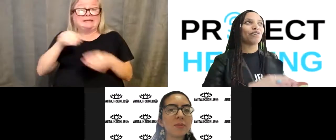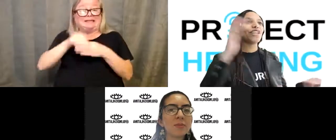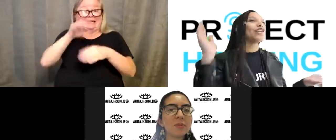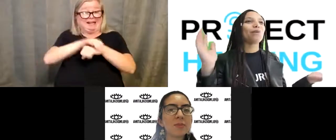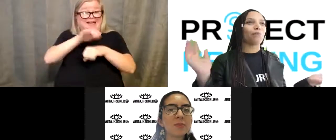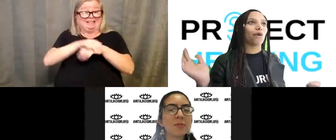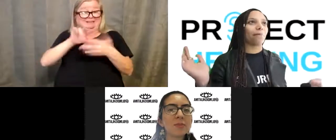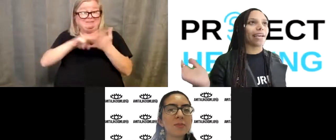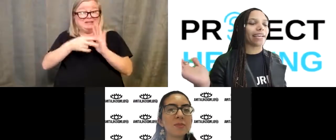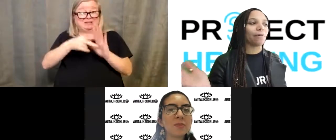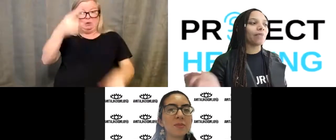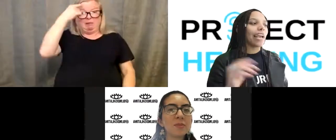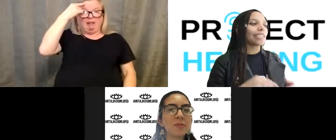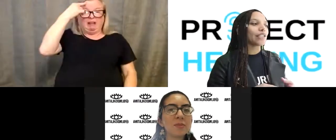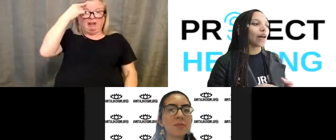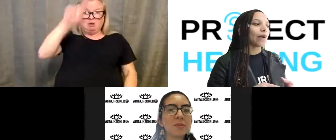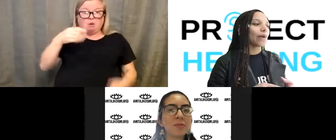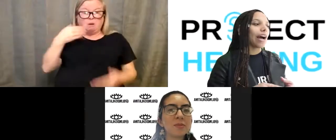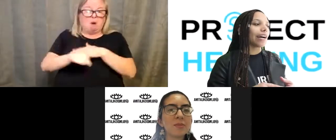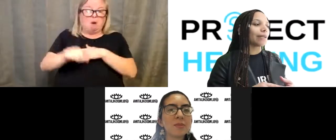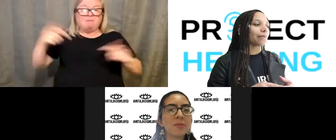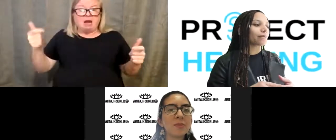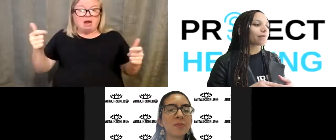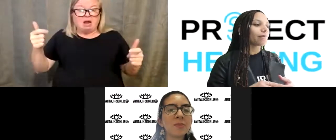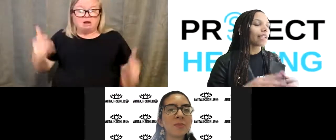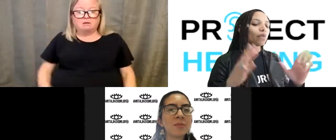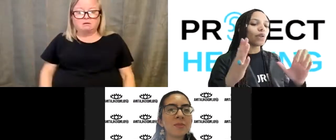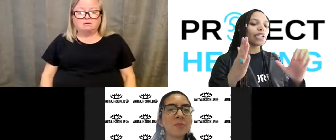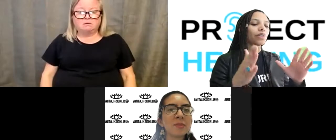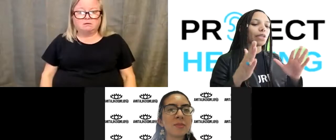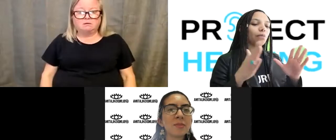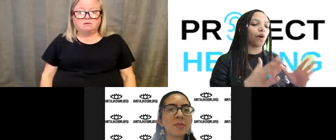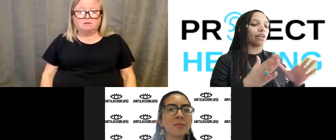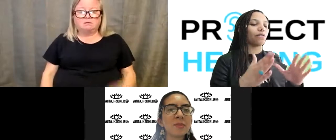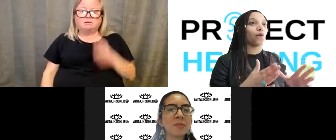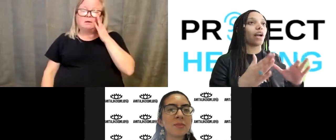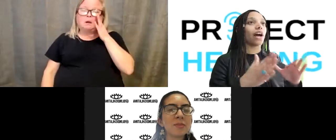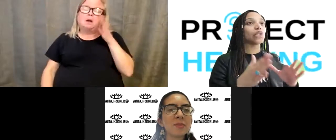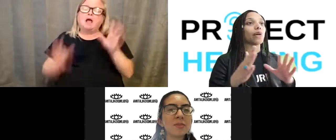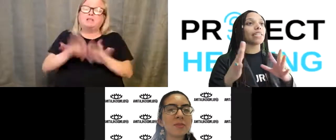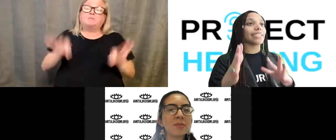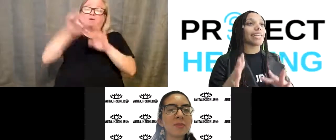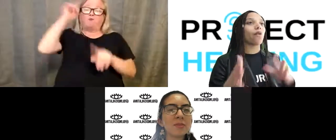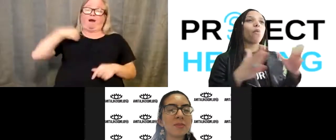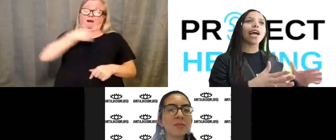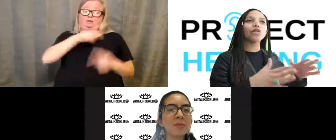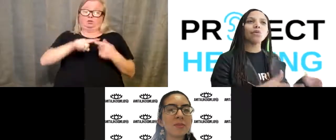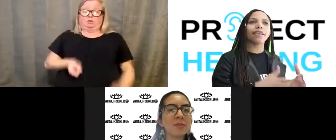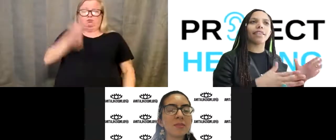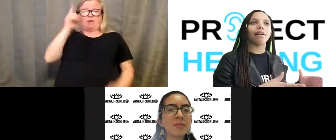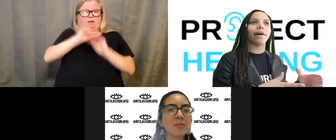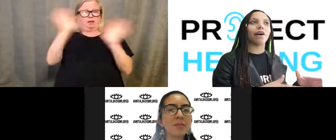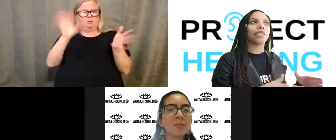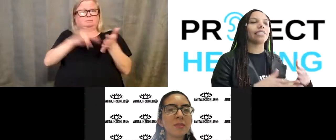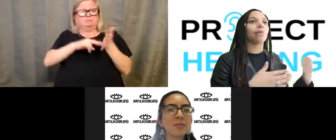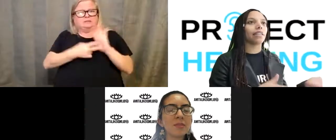means, do you think you were born big? And so it's really important for us to understand, why do we